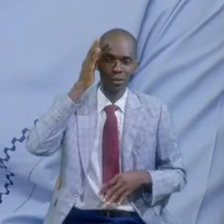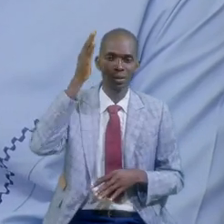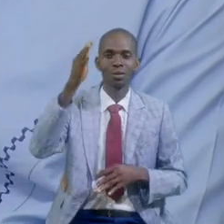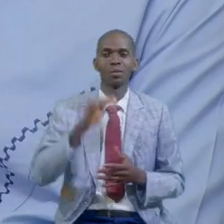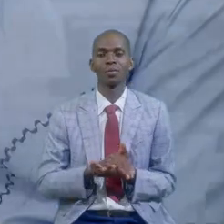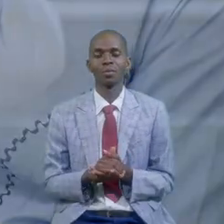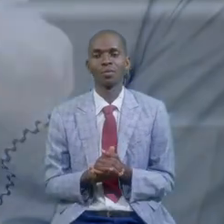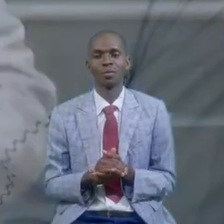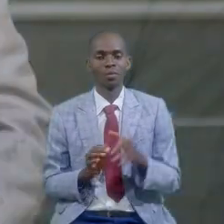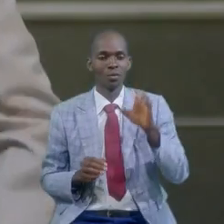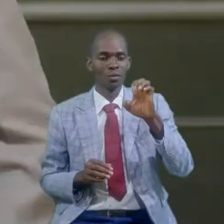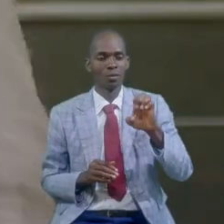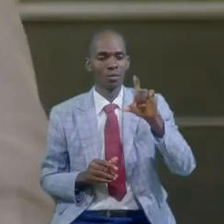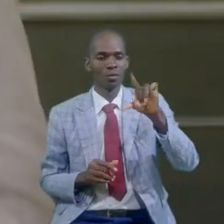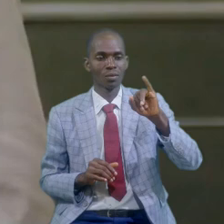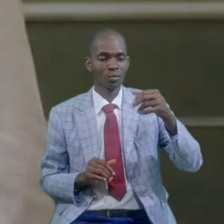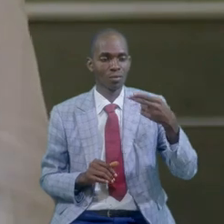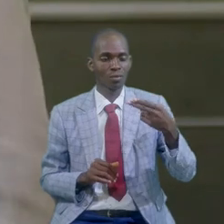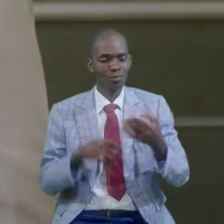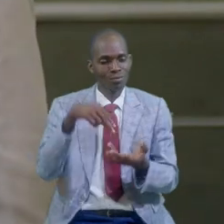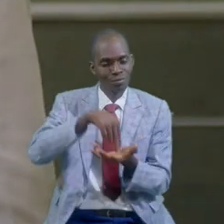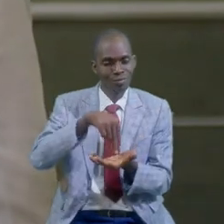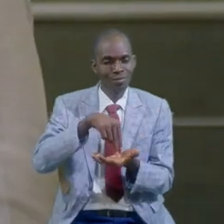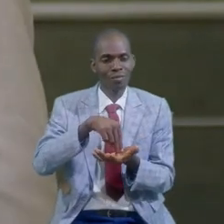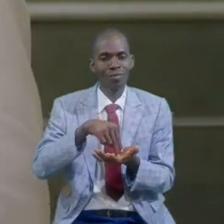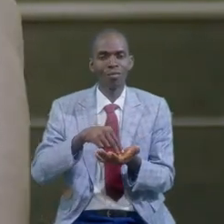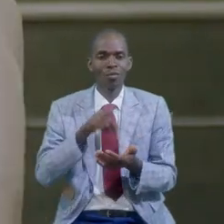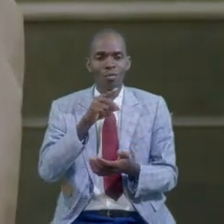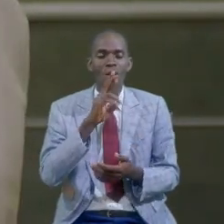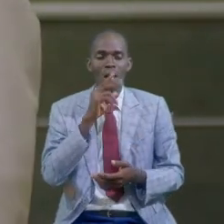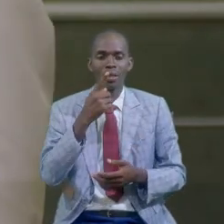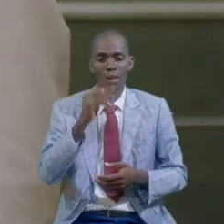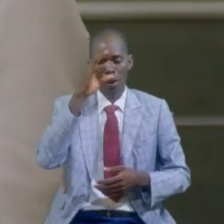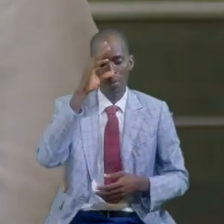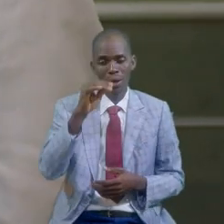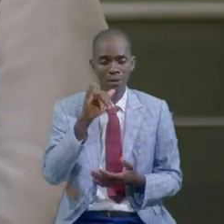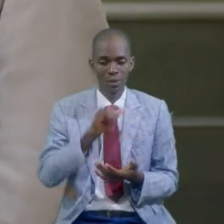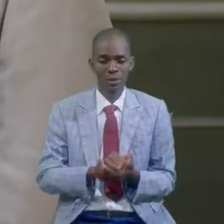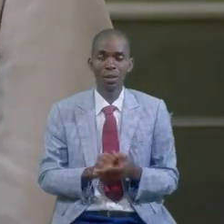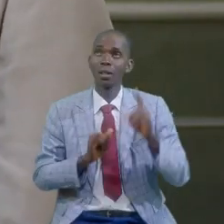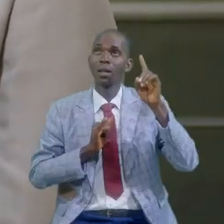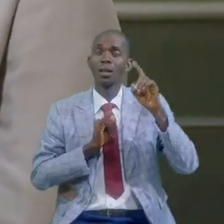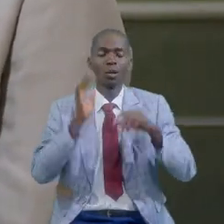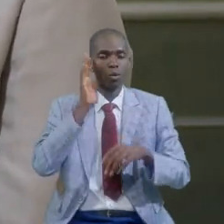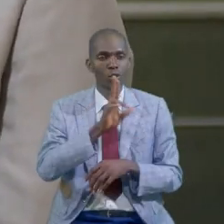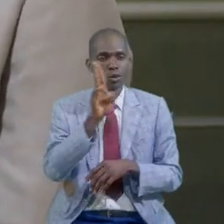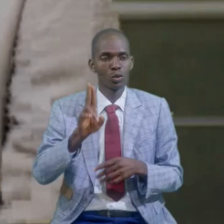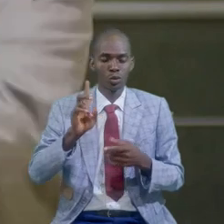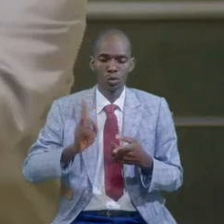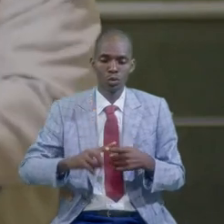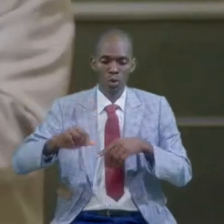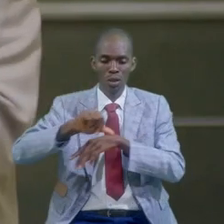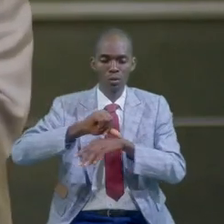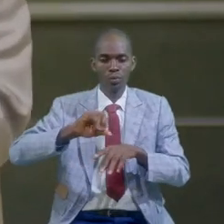Elijah, get up. You are the man I'm going to use to anoint Jehu, son of